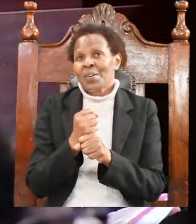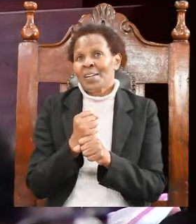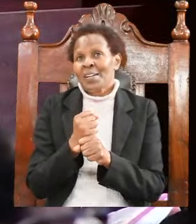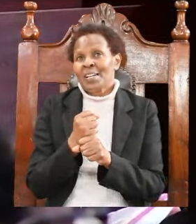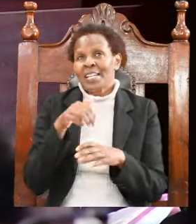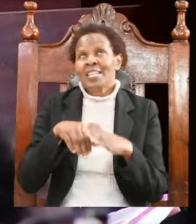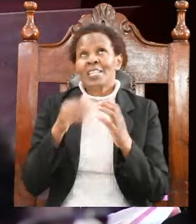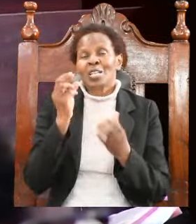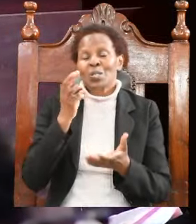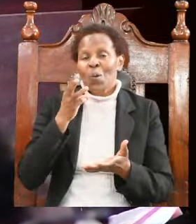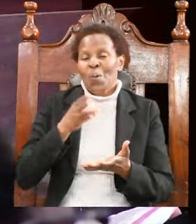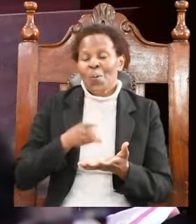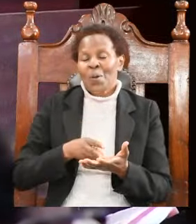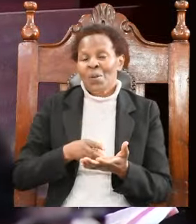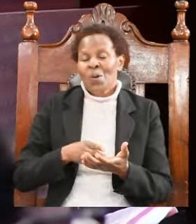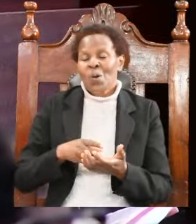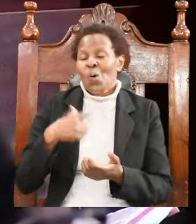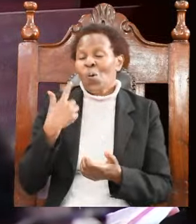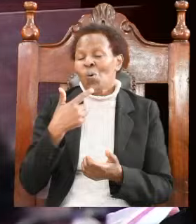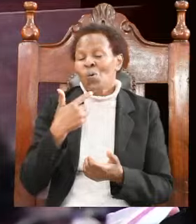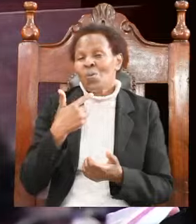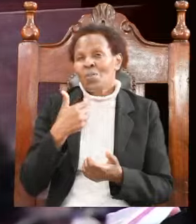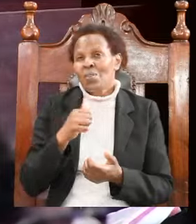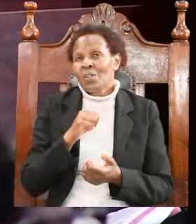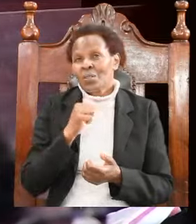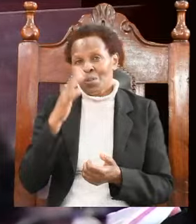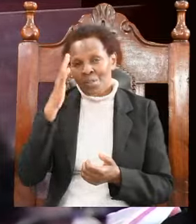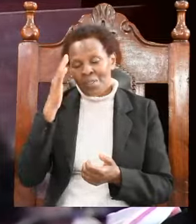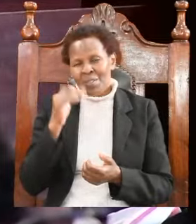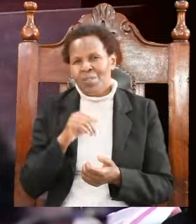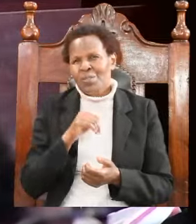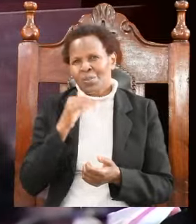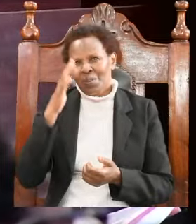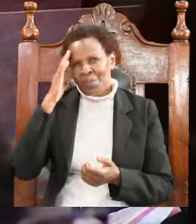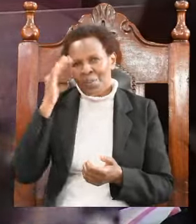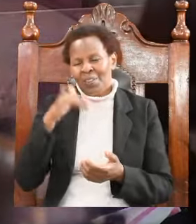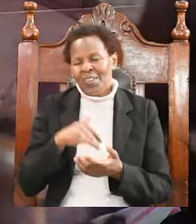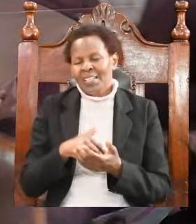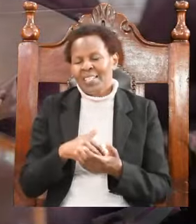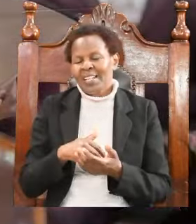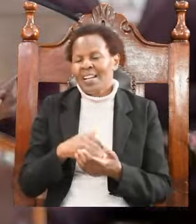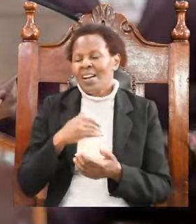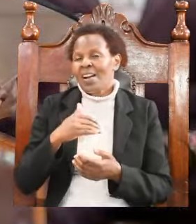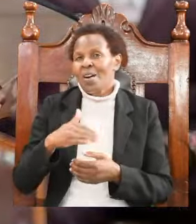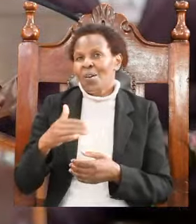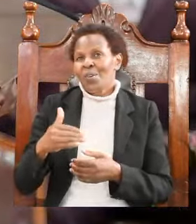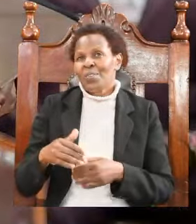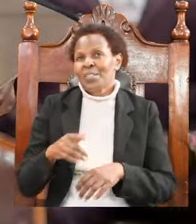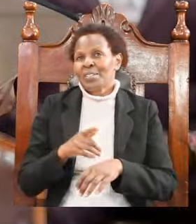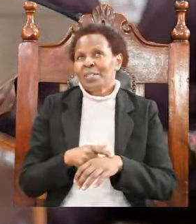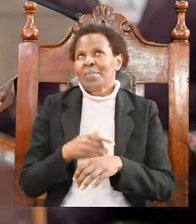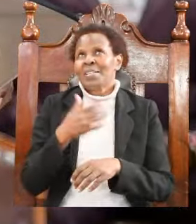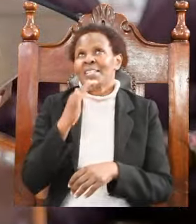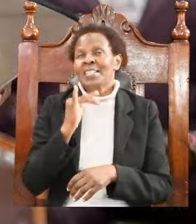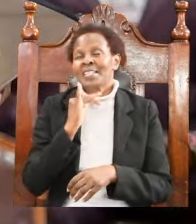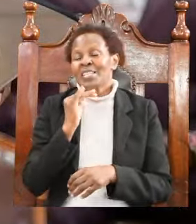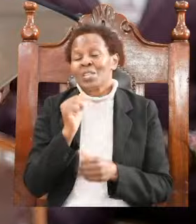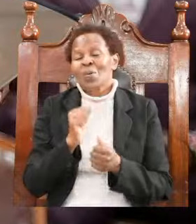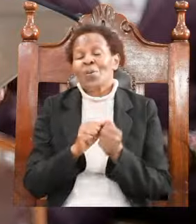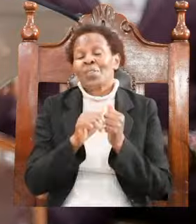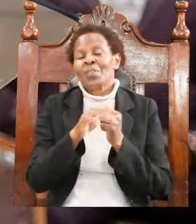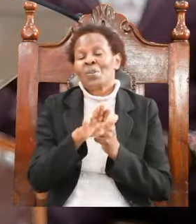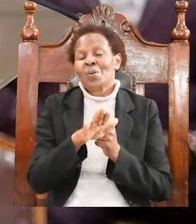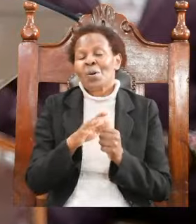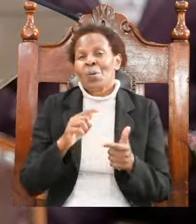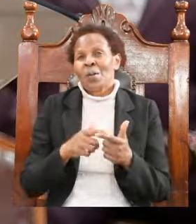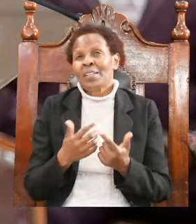Who told you that Christ is not going to take you from that situation? Are there times that you are jobless? Are there times that your business was low? Are